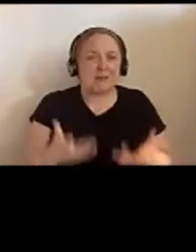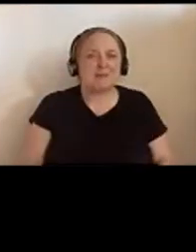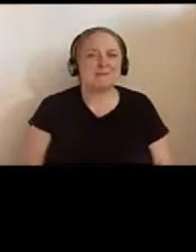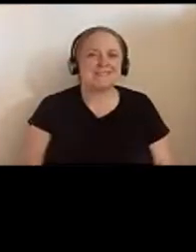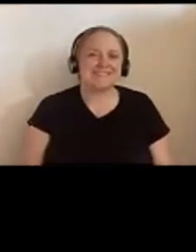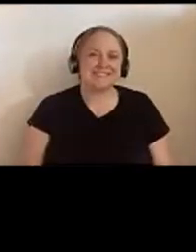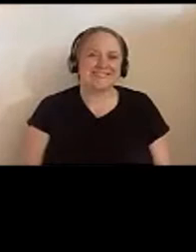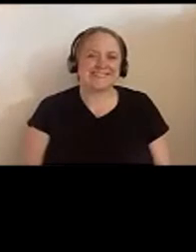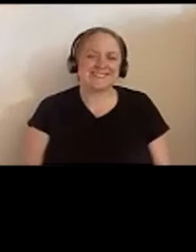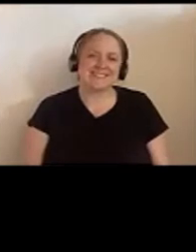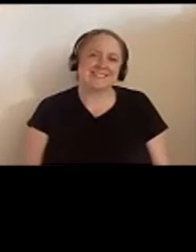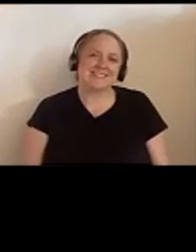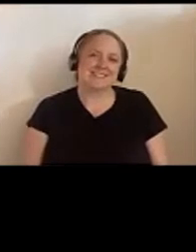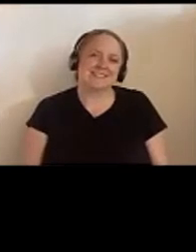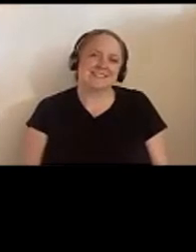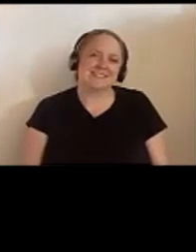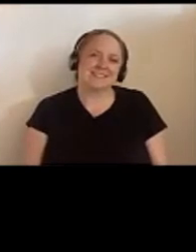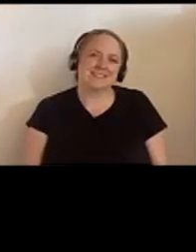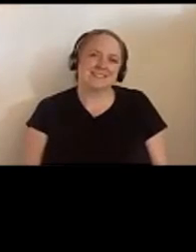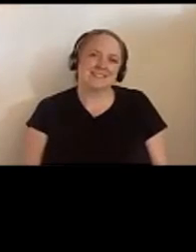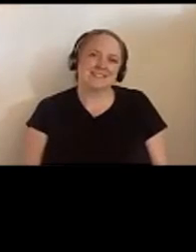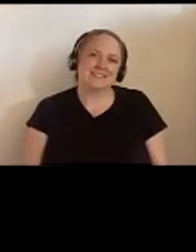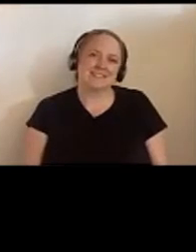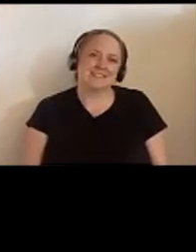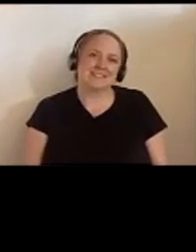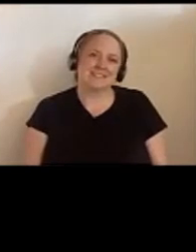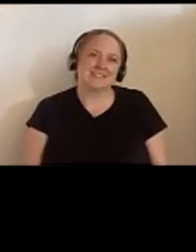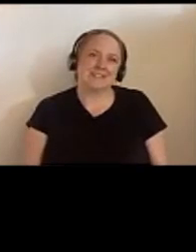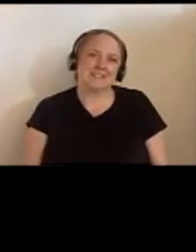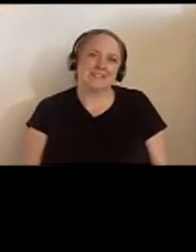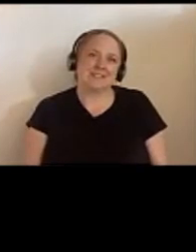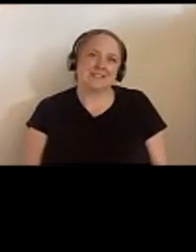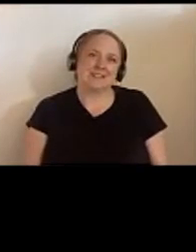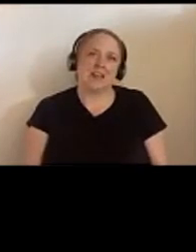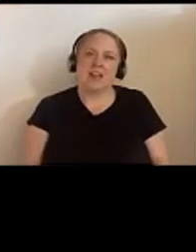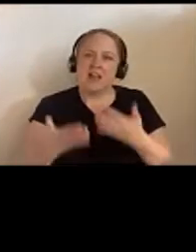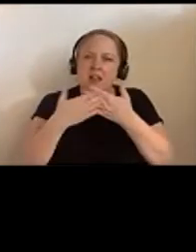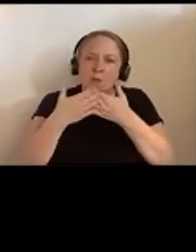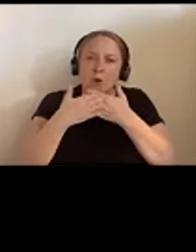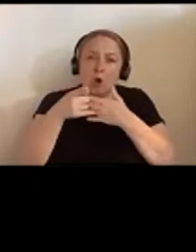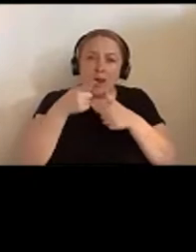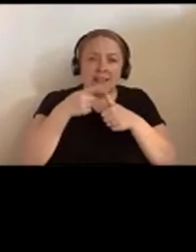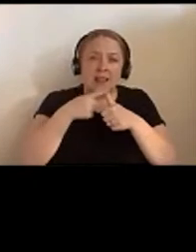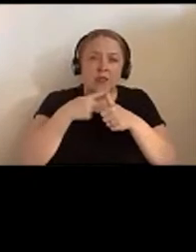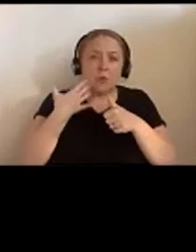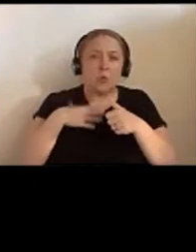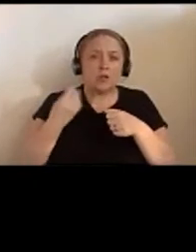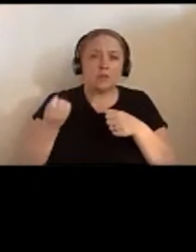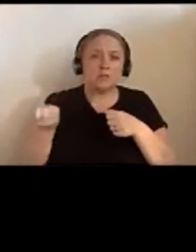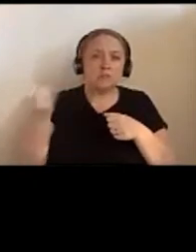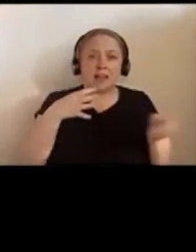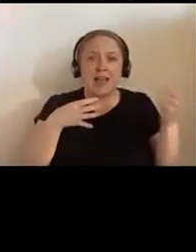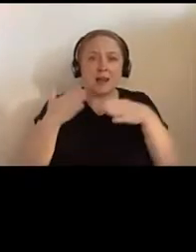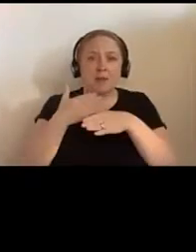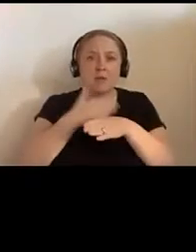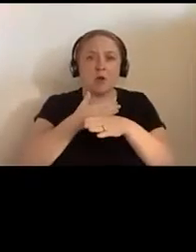so I wonder, Akeelah, if there's anything else that you want to bring into the conversation before we